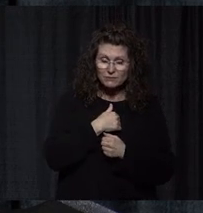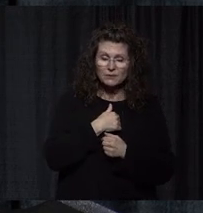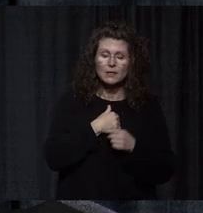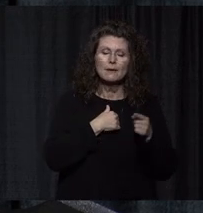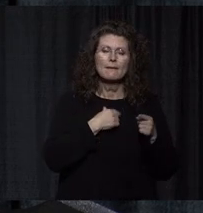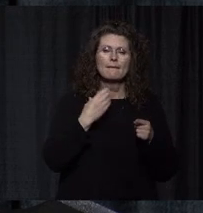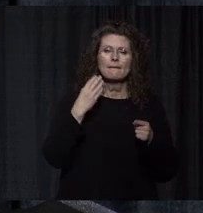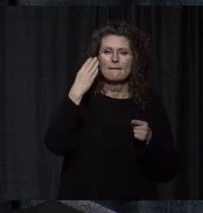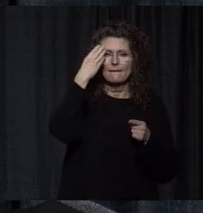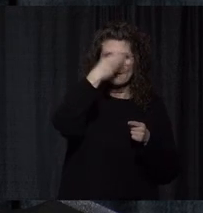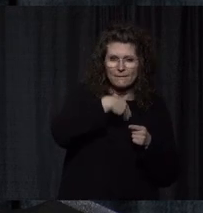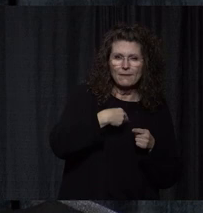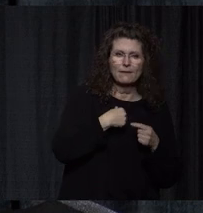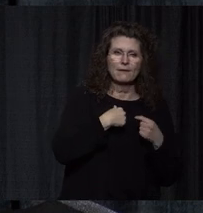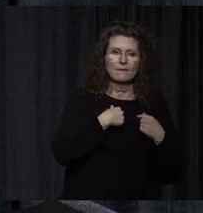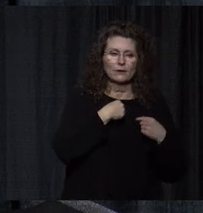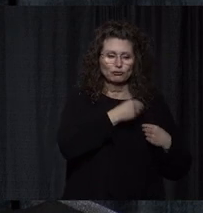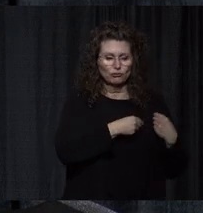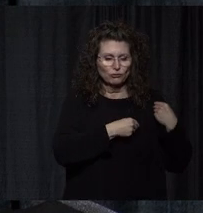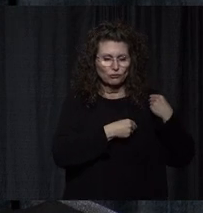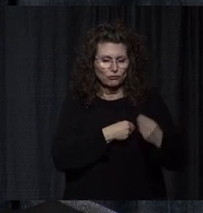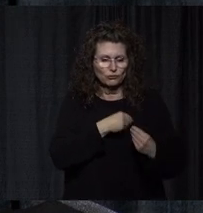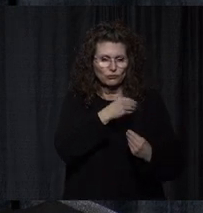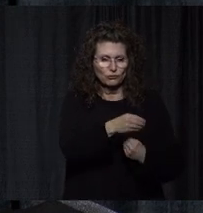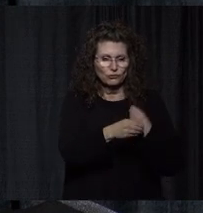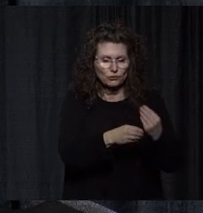took over generations to get there.